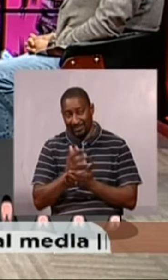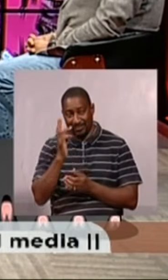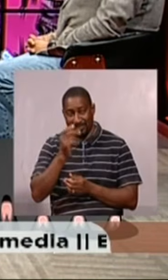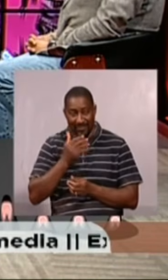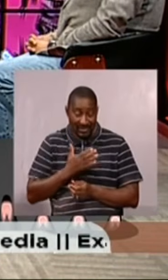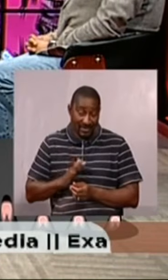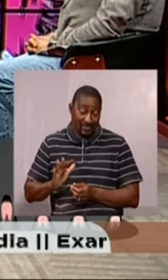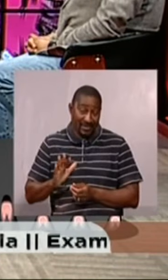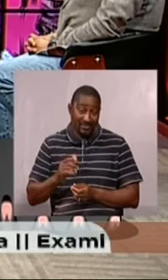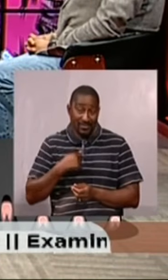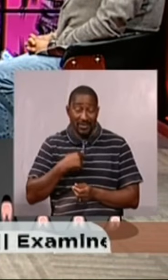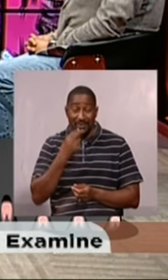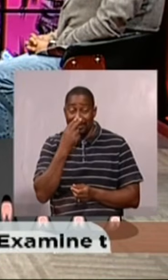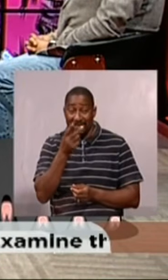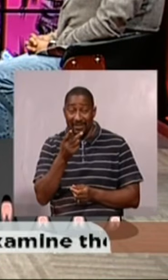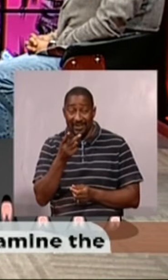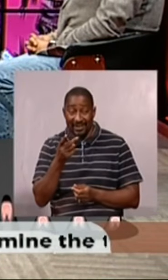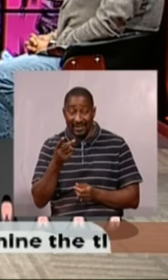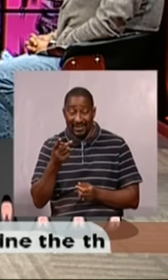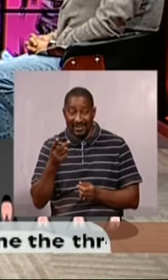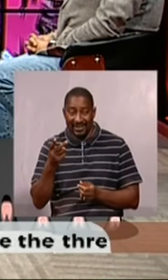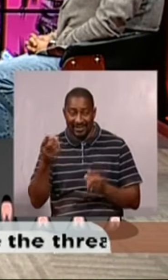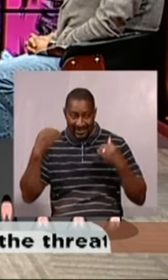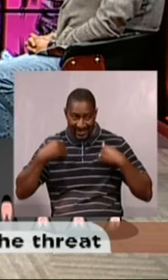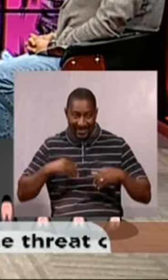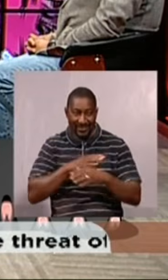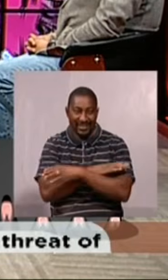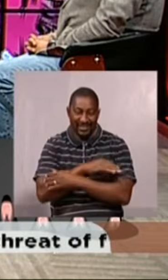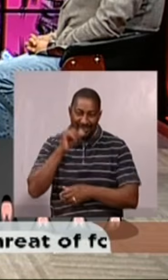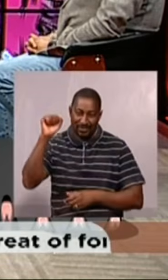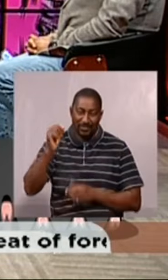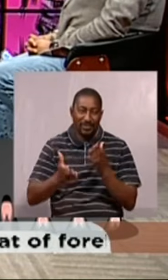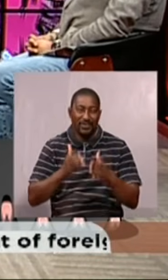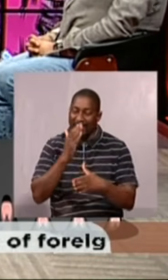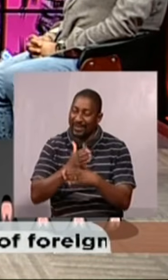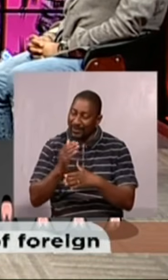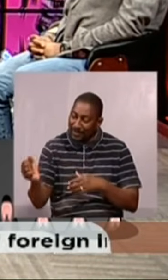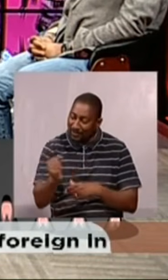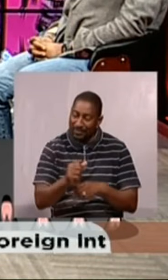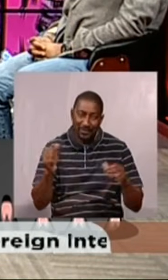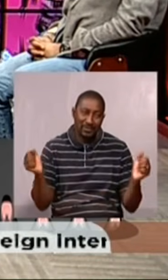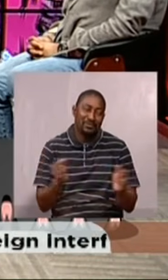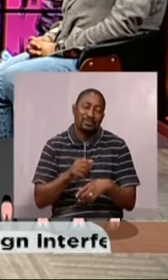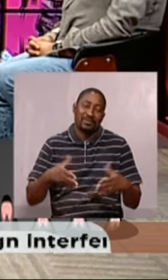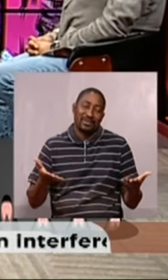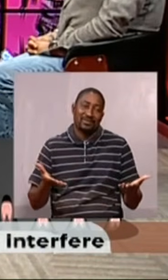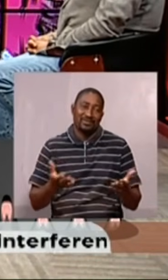won't get a job or a gig somewhere else because I'm supporting this party. So there's some challenges, but there are a lot of opportunities in the same